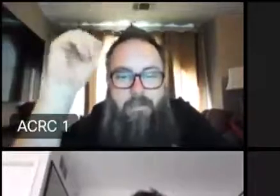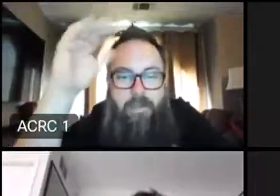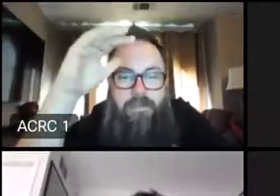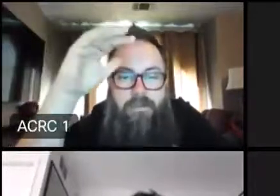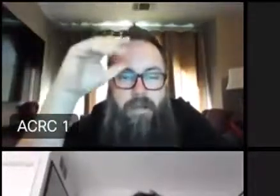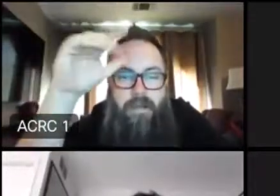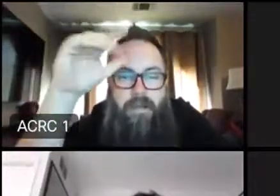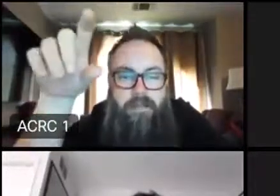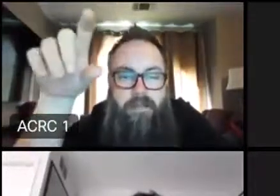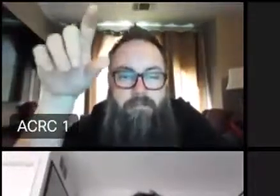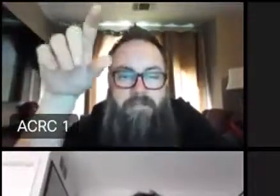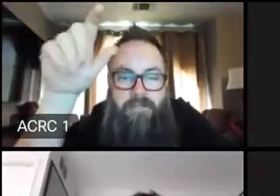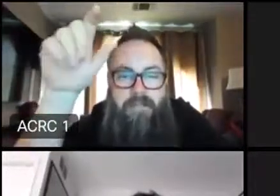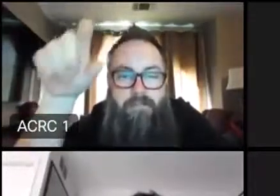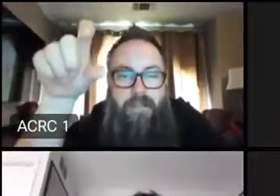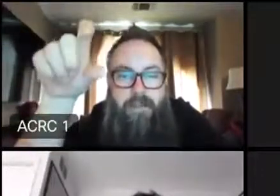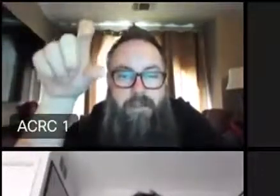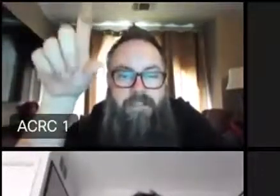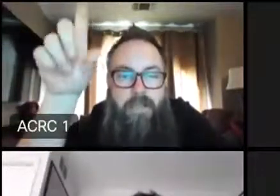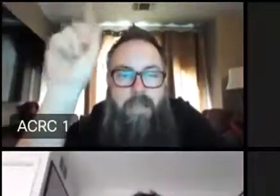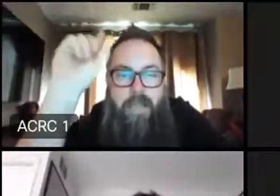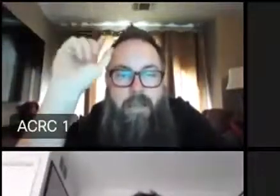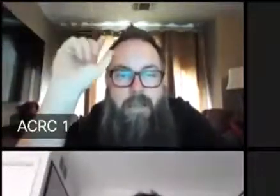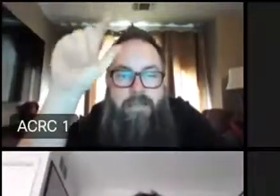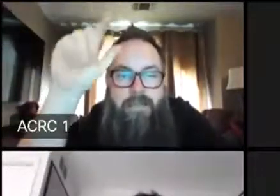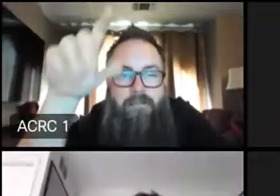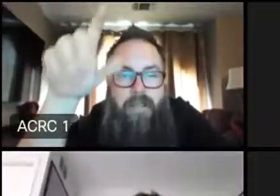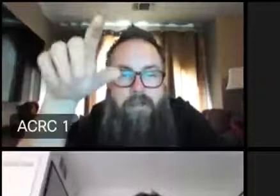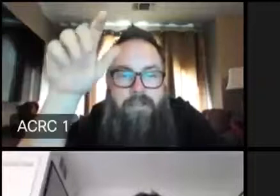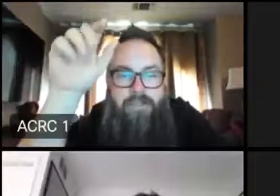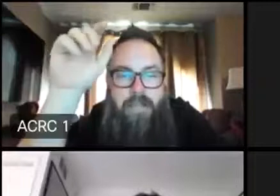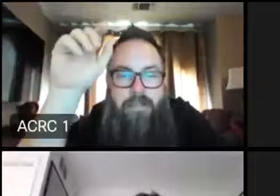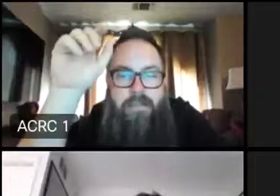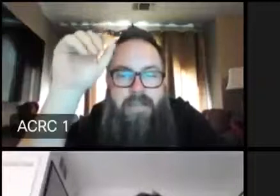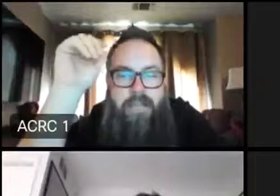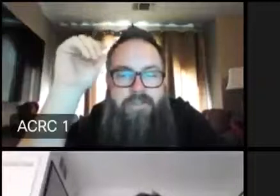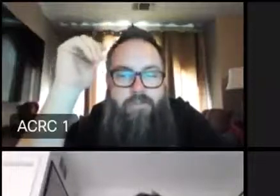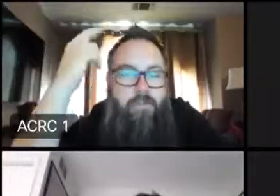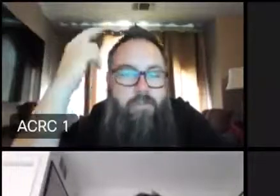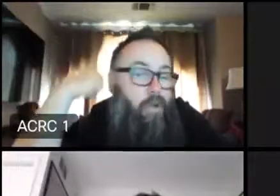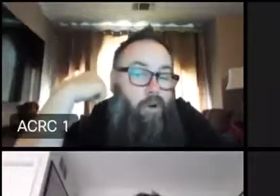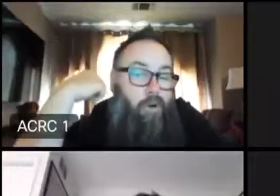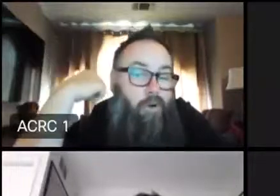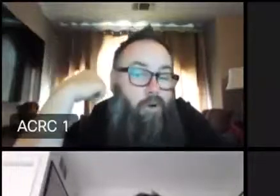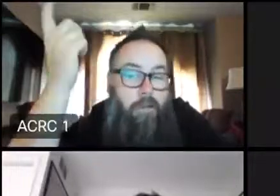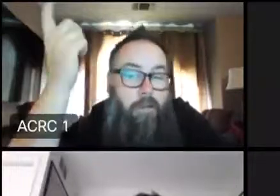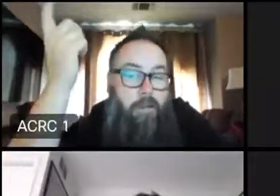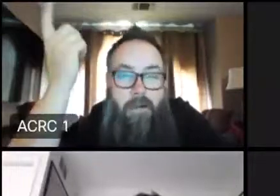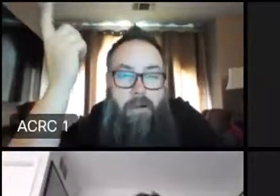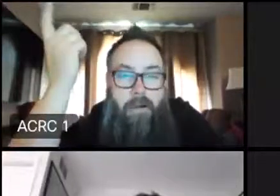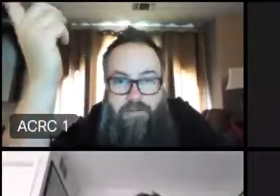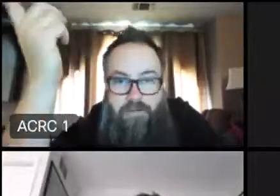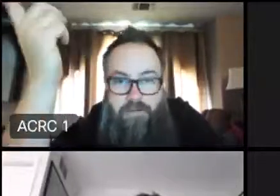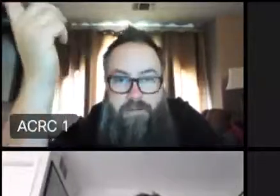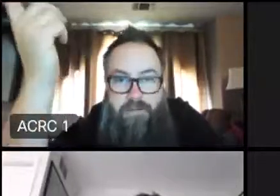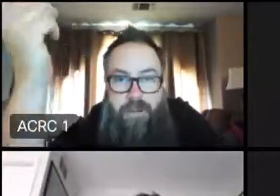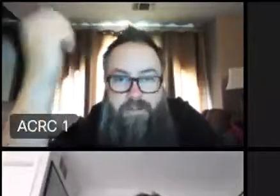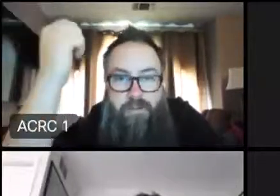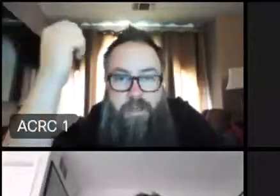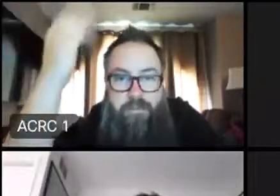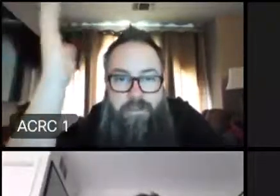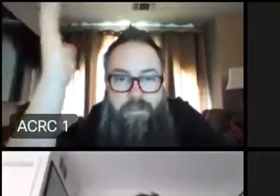So let us, as we talk about streamlining this move out of alternative services day program, folks,